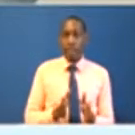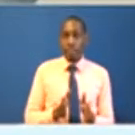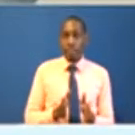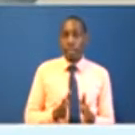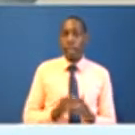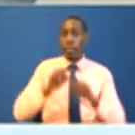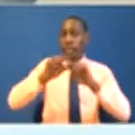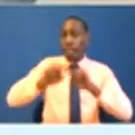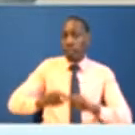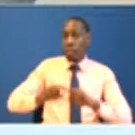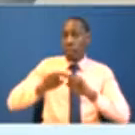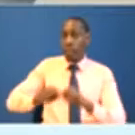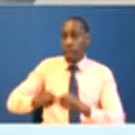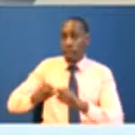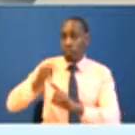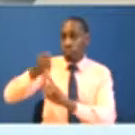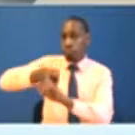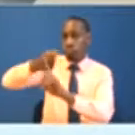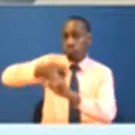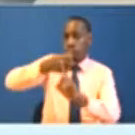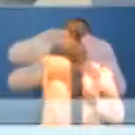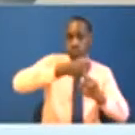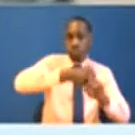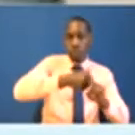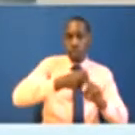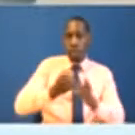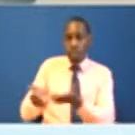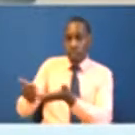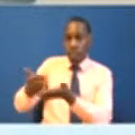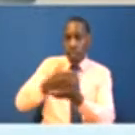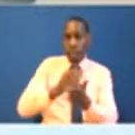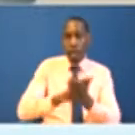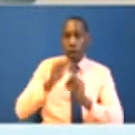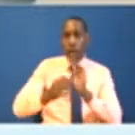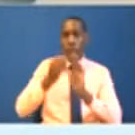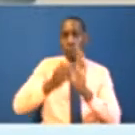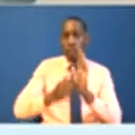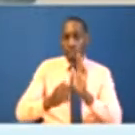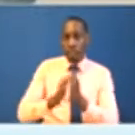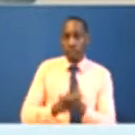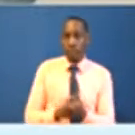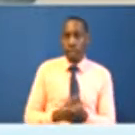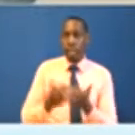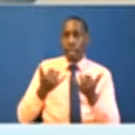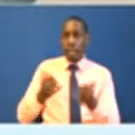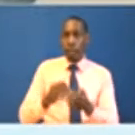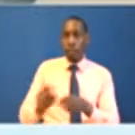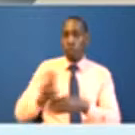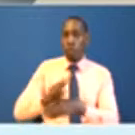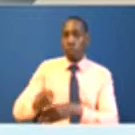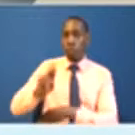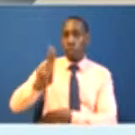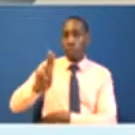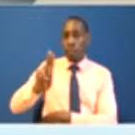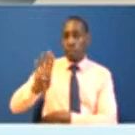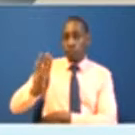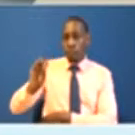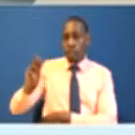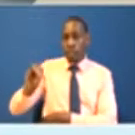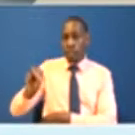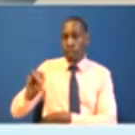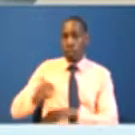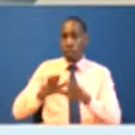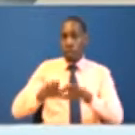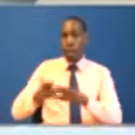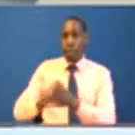what you you know mobilization uh and of course all these other things that philip kcci has spoken over and if you spend 40 million on your campaign what are you hoping to